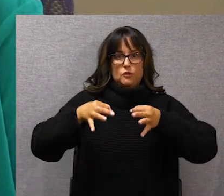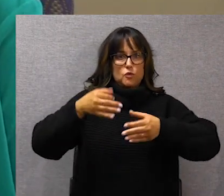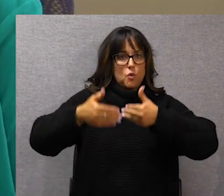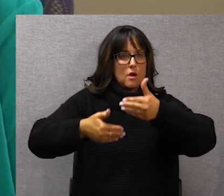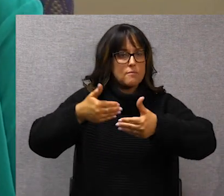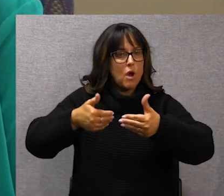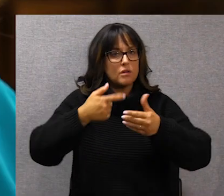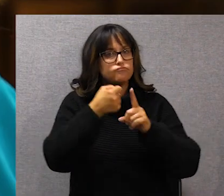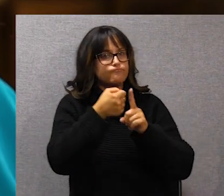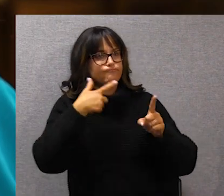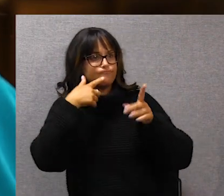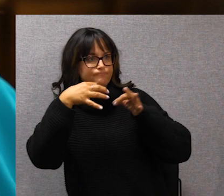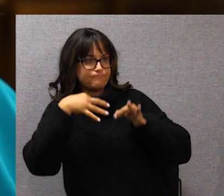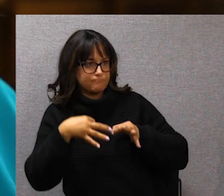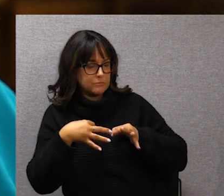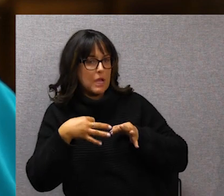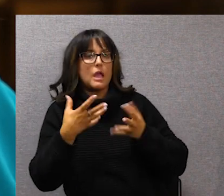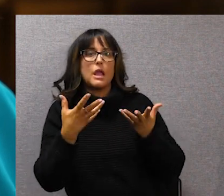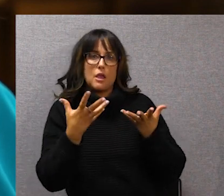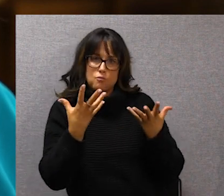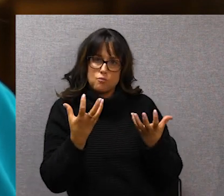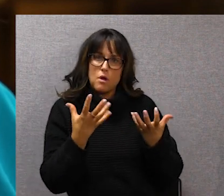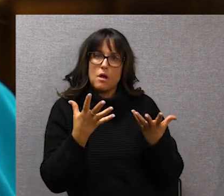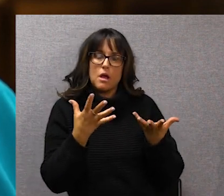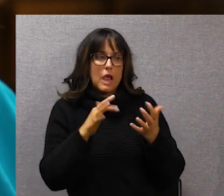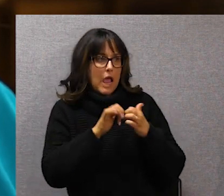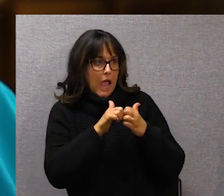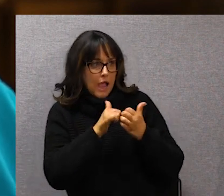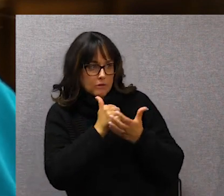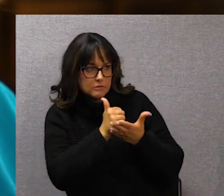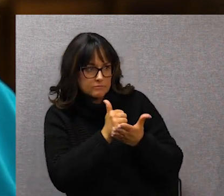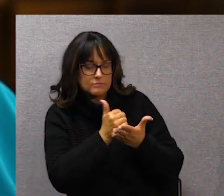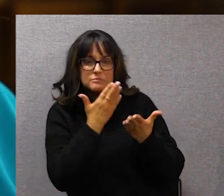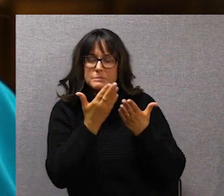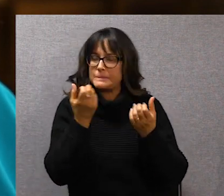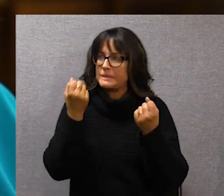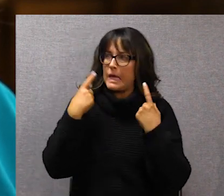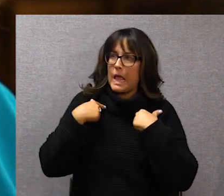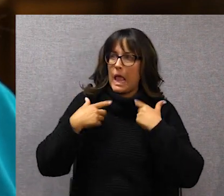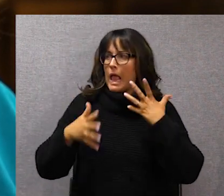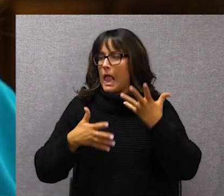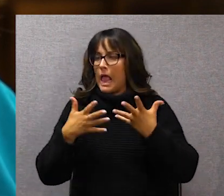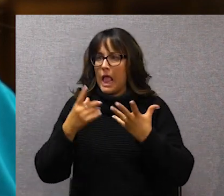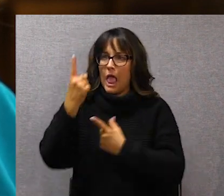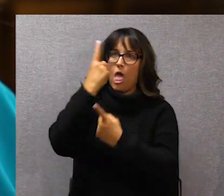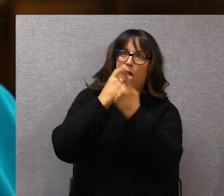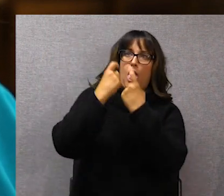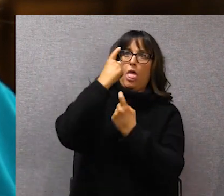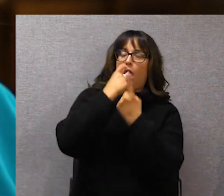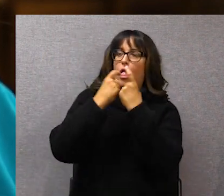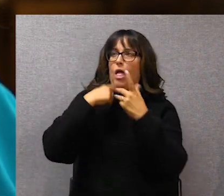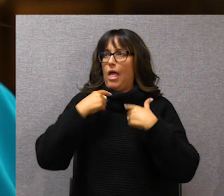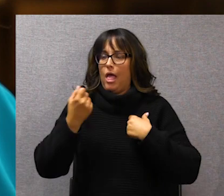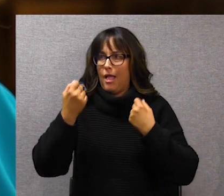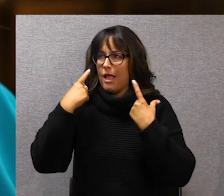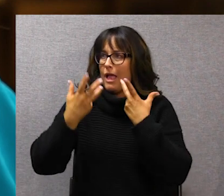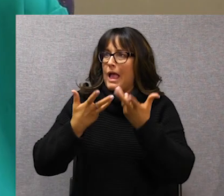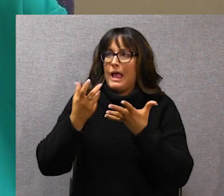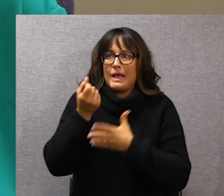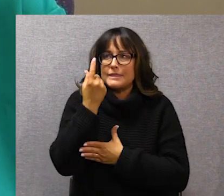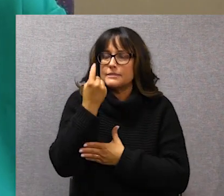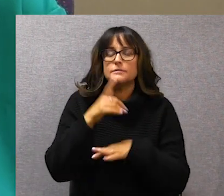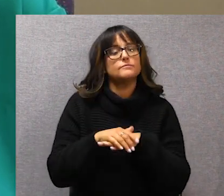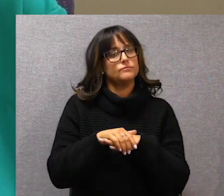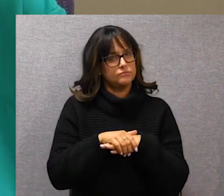criminal justice process, about how we can assist someone who may not easily understand the questions that are being asked of them.